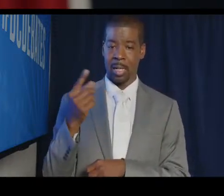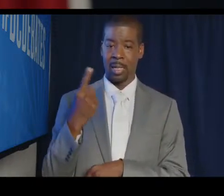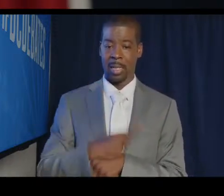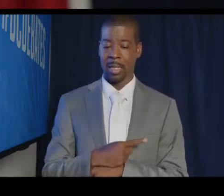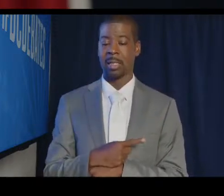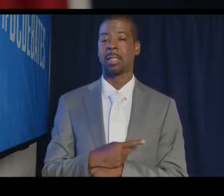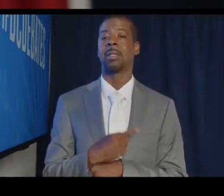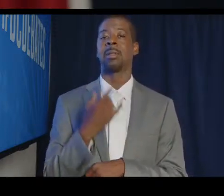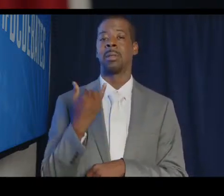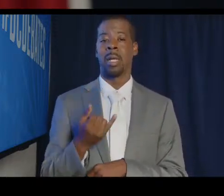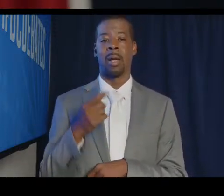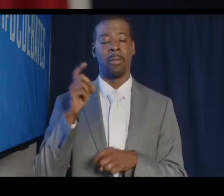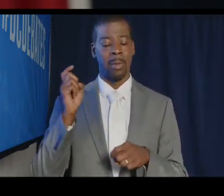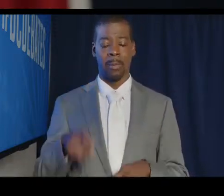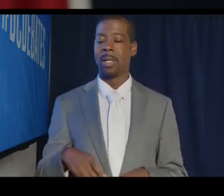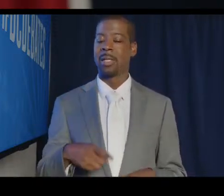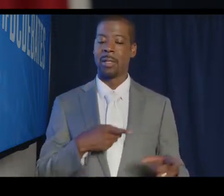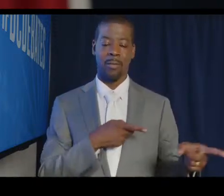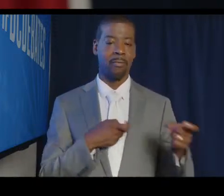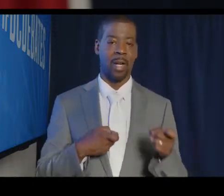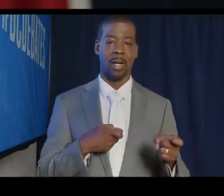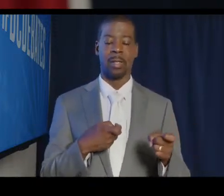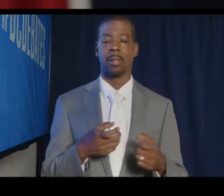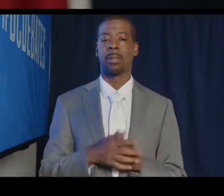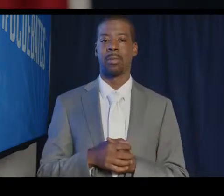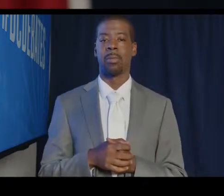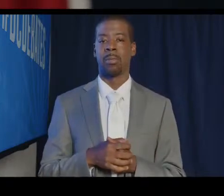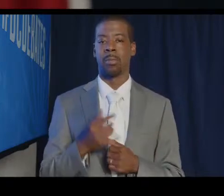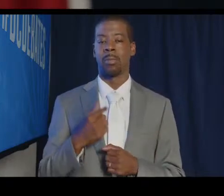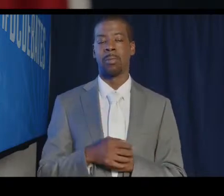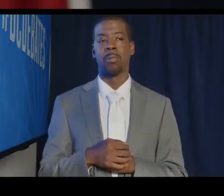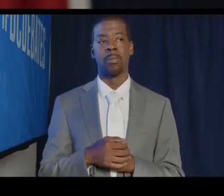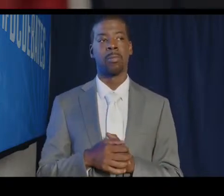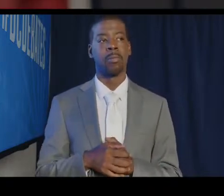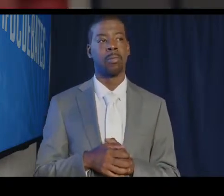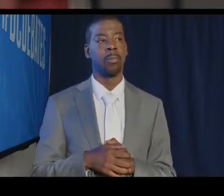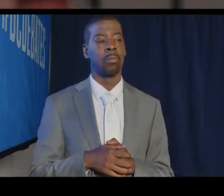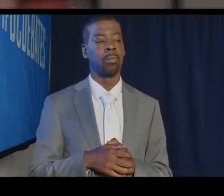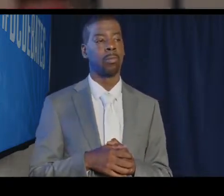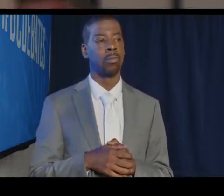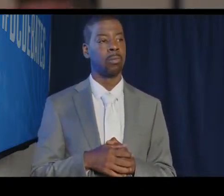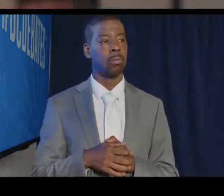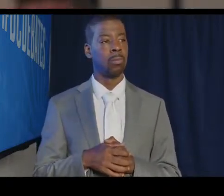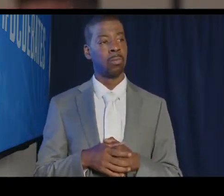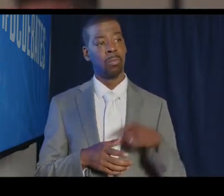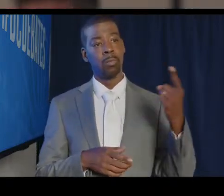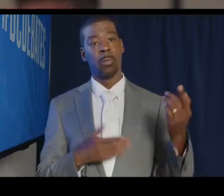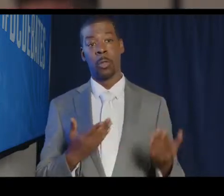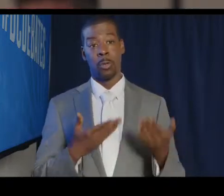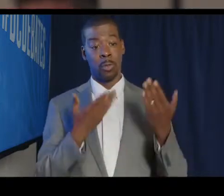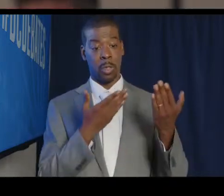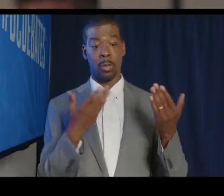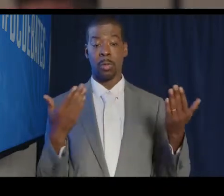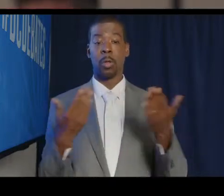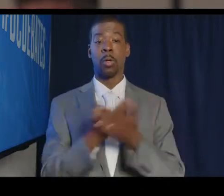now, we have to act with a sense of urgency, so that's what I'm fighting for us to do. Thank you, Councilmember. Are you suggesting a new director for the agency, or could